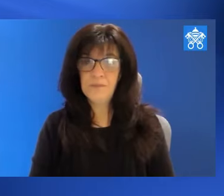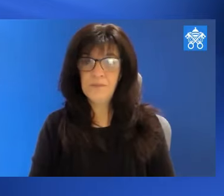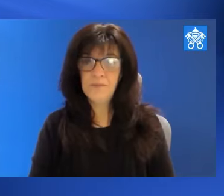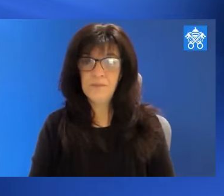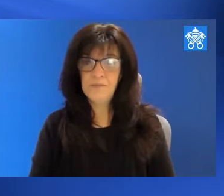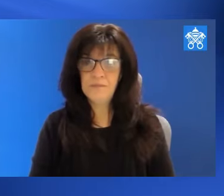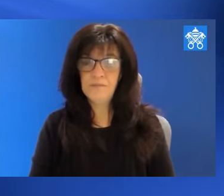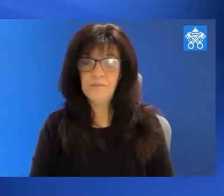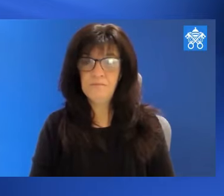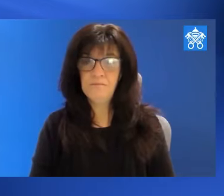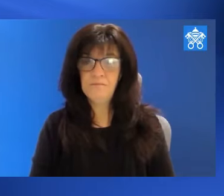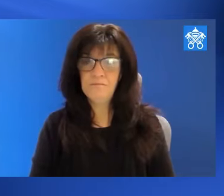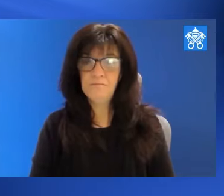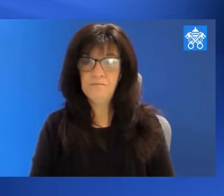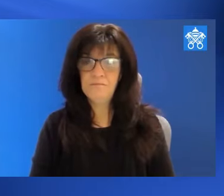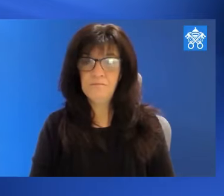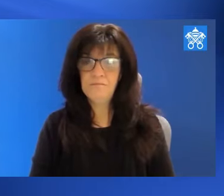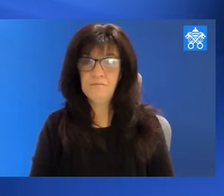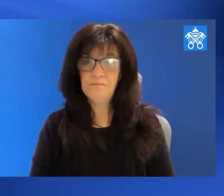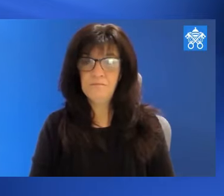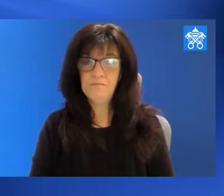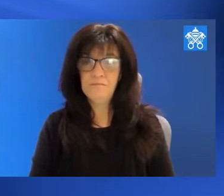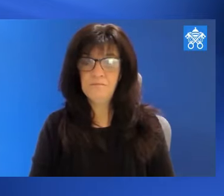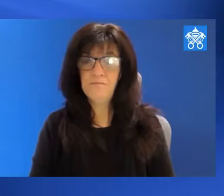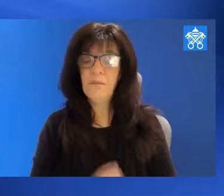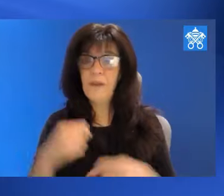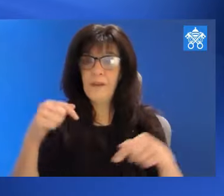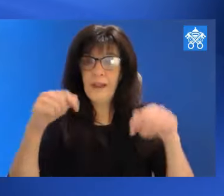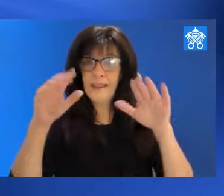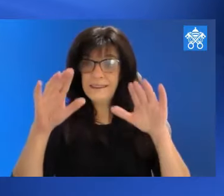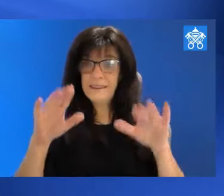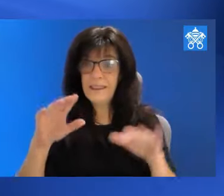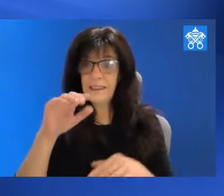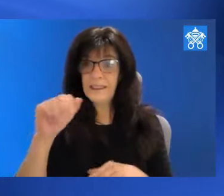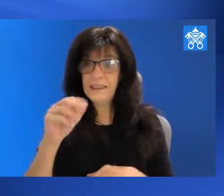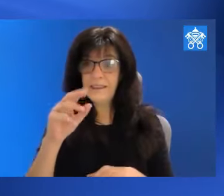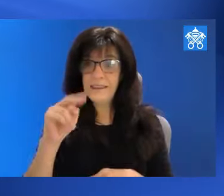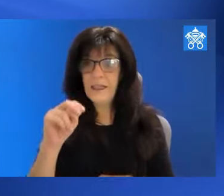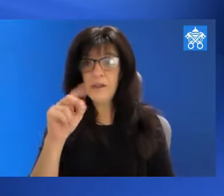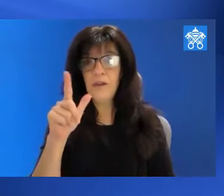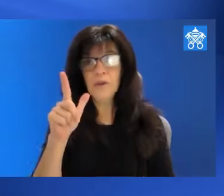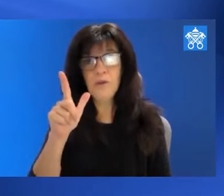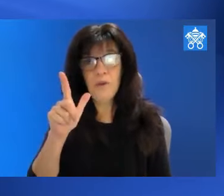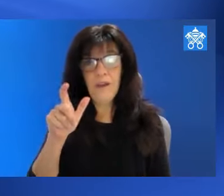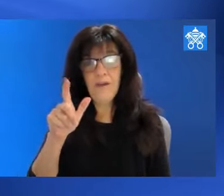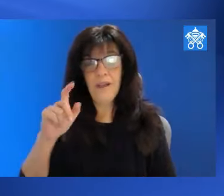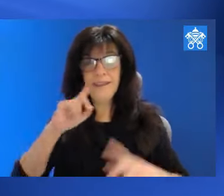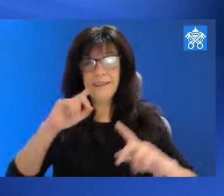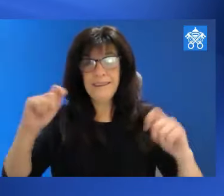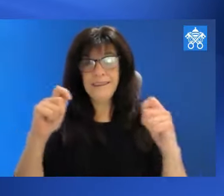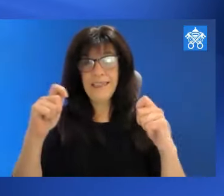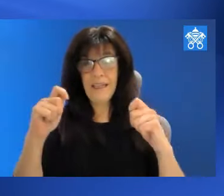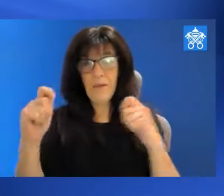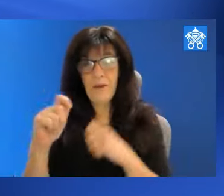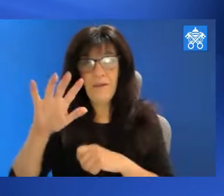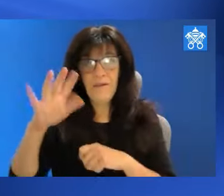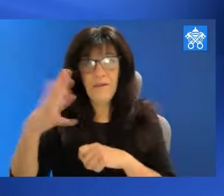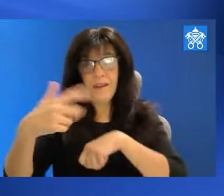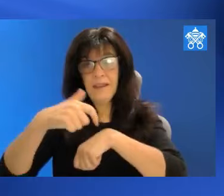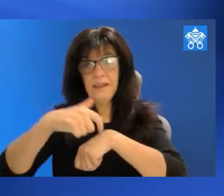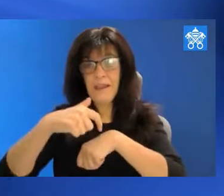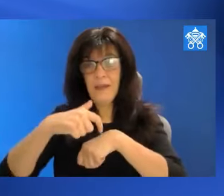This Sunday, January 21st, we celebrate for the fifth time the Sunday of the Word of God. And